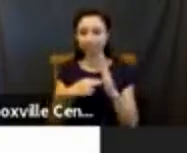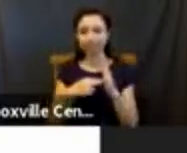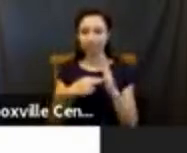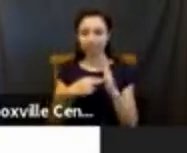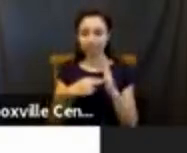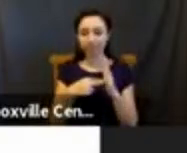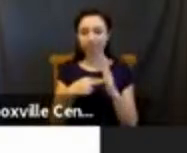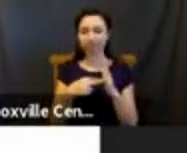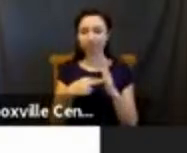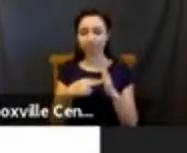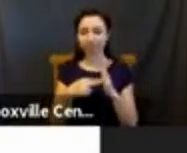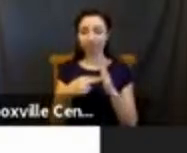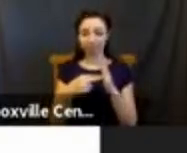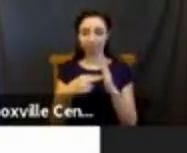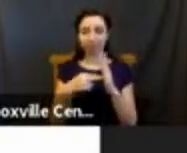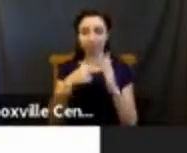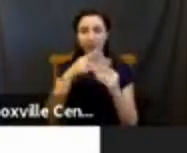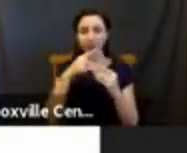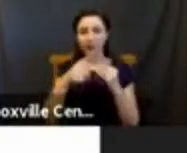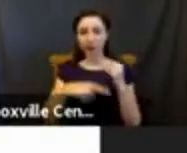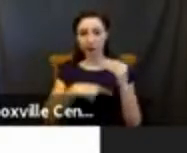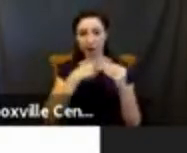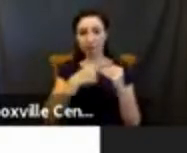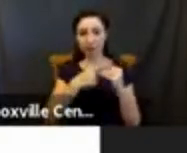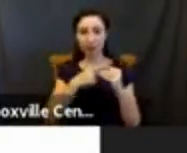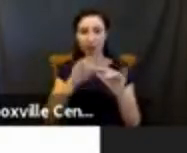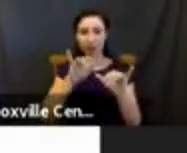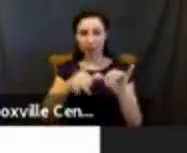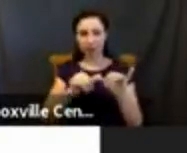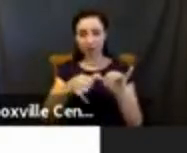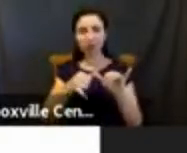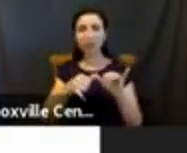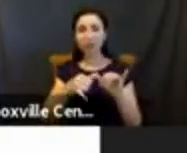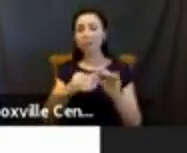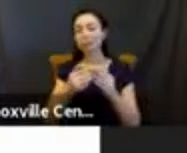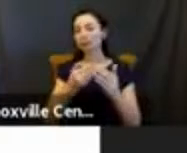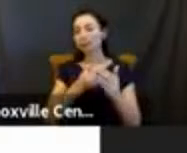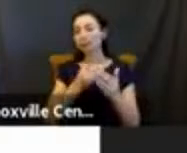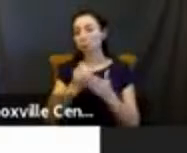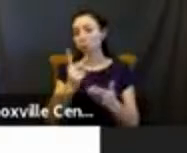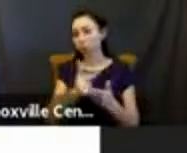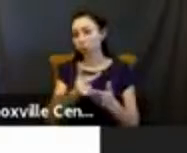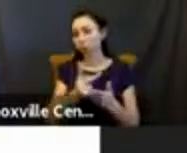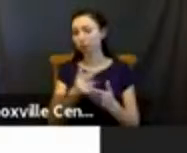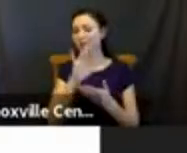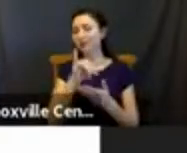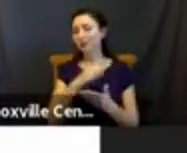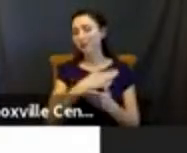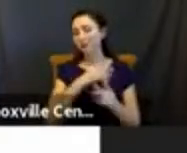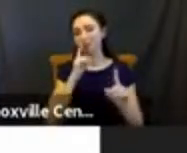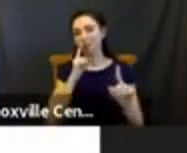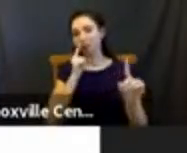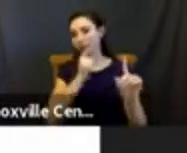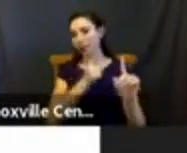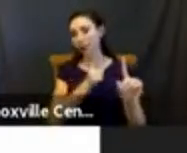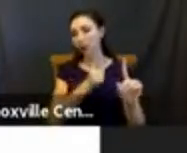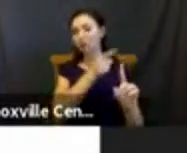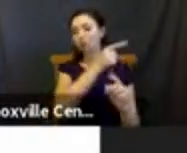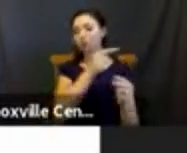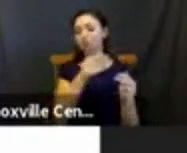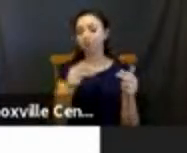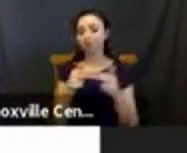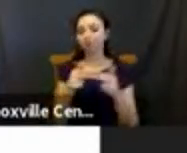metrics before we actually approve them. And at least that's my intent. And so these slides are